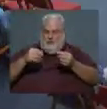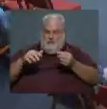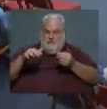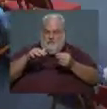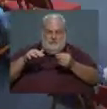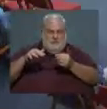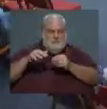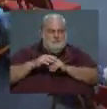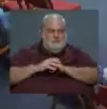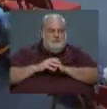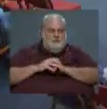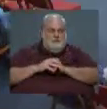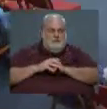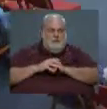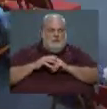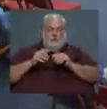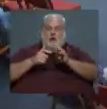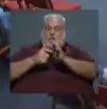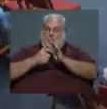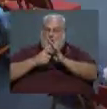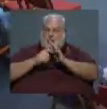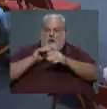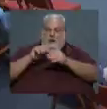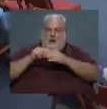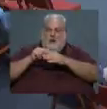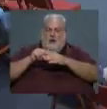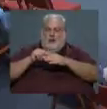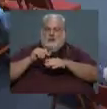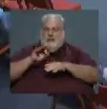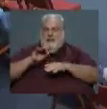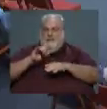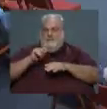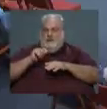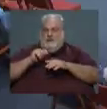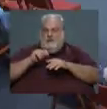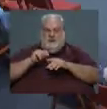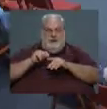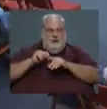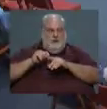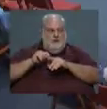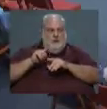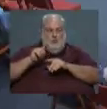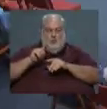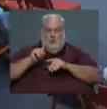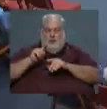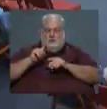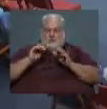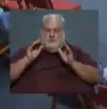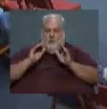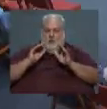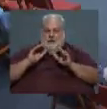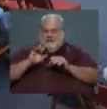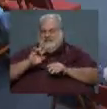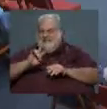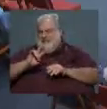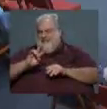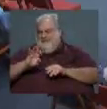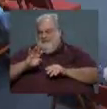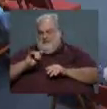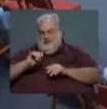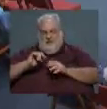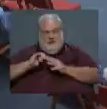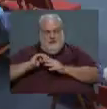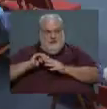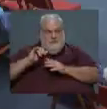the required that we work with Tracy Spillman. It's all 9 foot, all the way up. That one little sliver right there, I believe it's 7 foot, but that's where